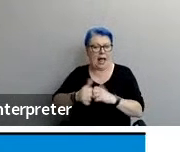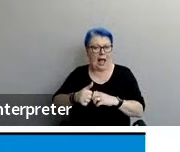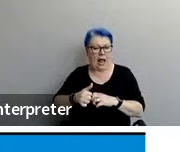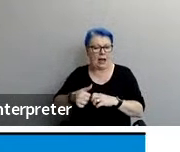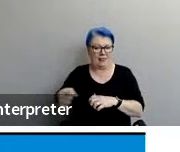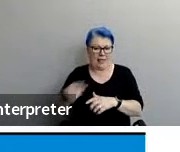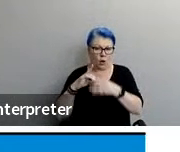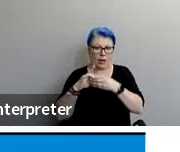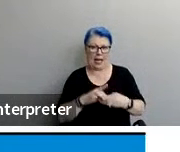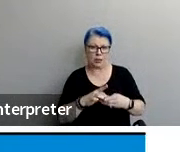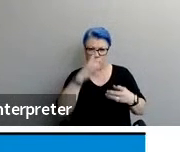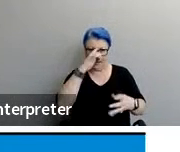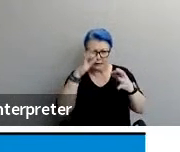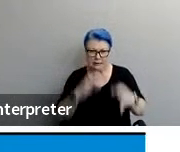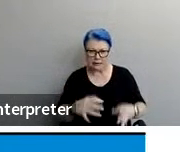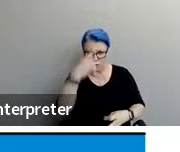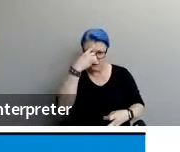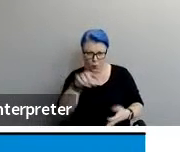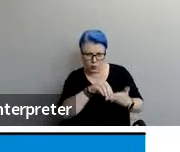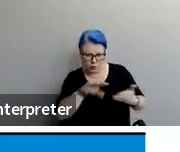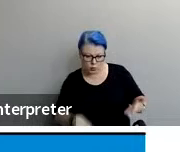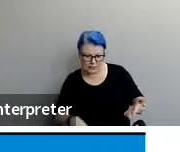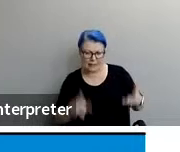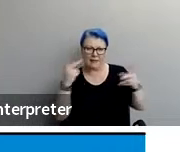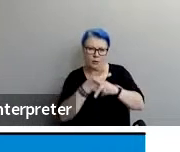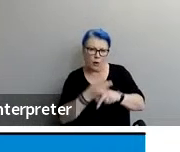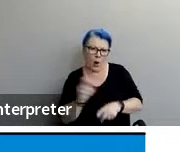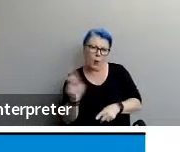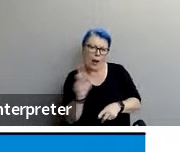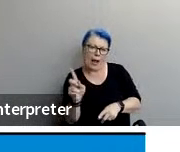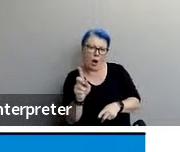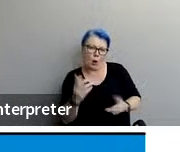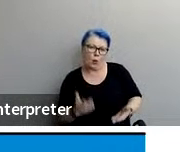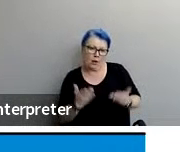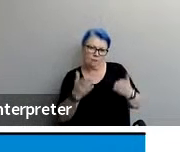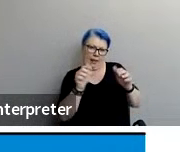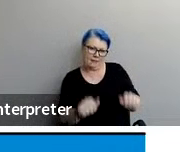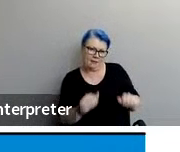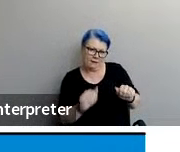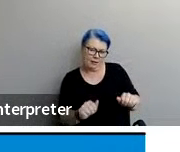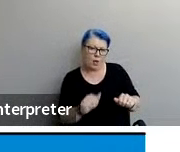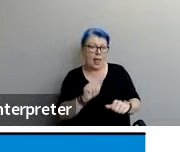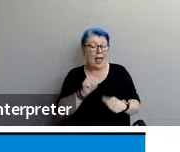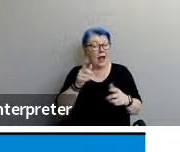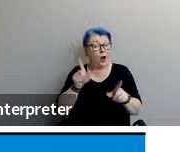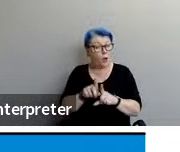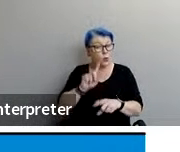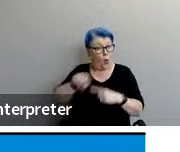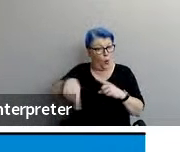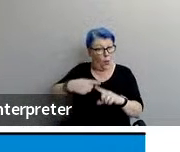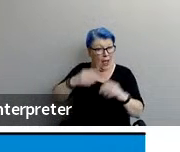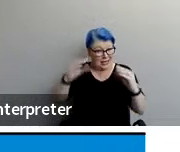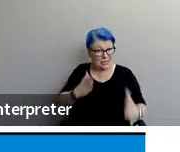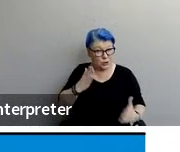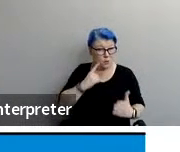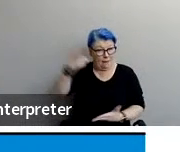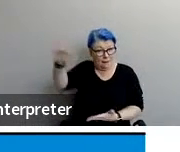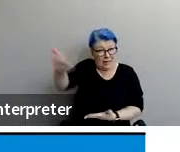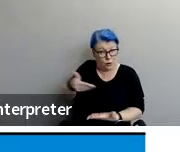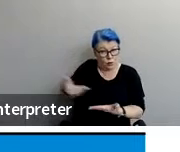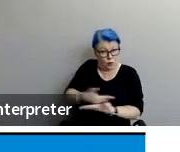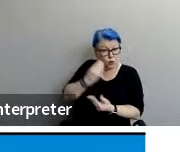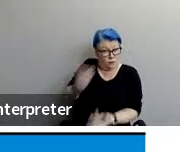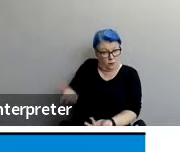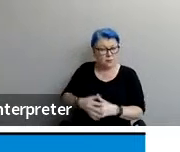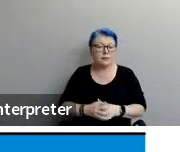students, and then determining where those are available and also when a teacher might be introduced to those. And so